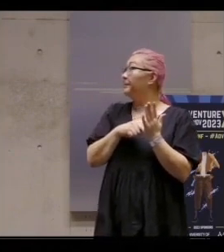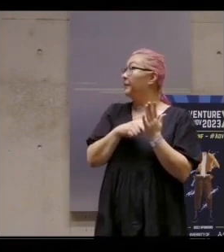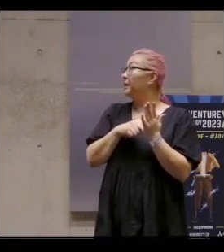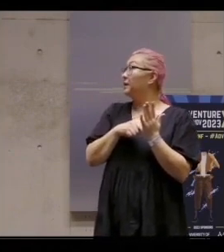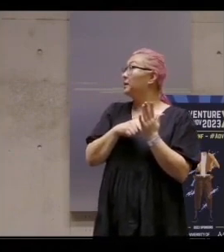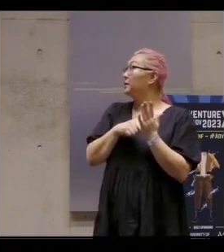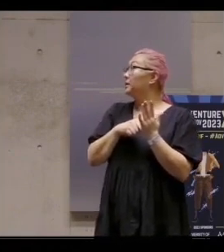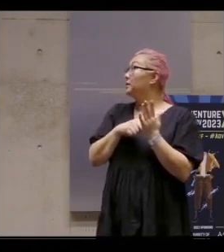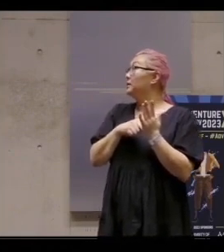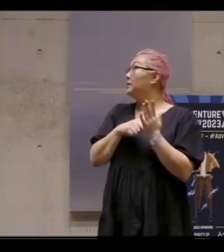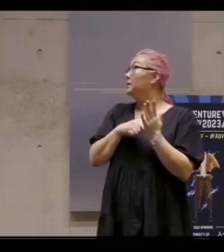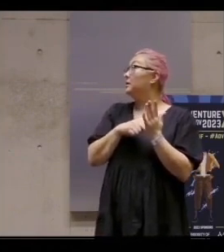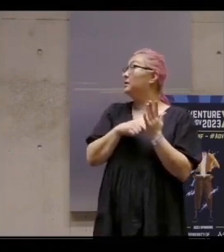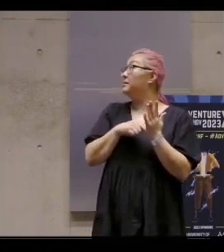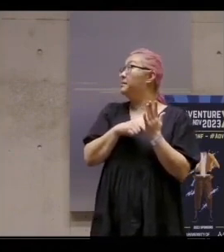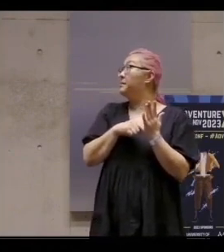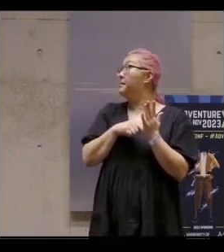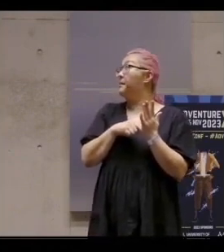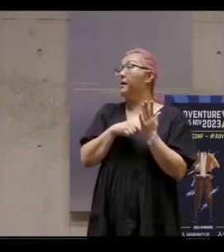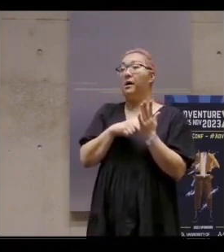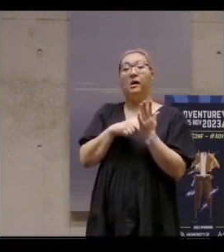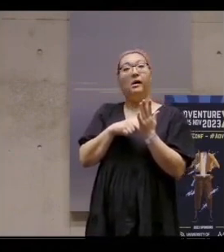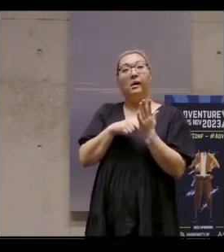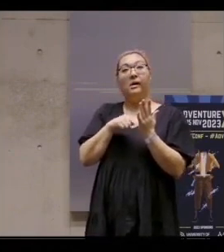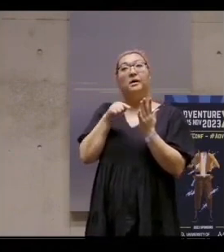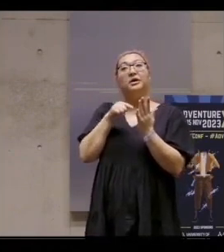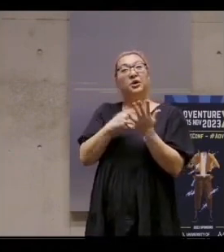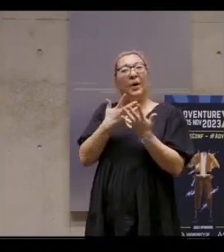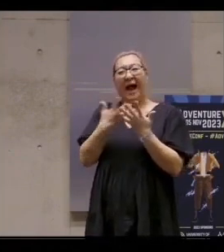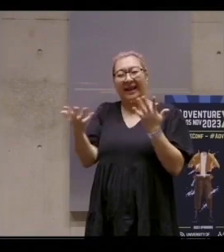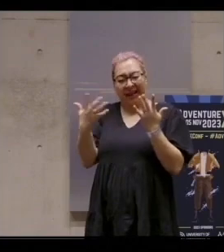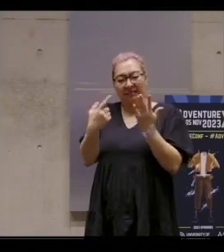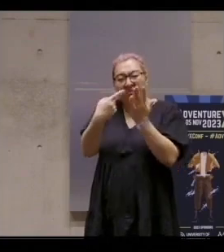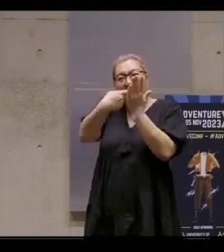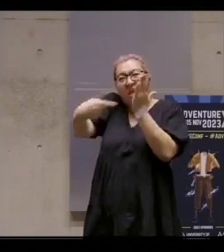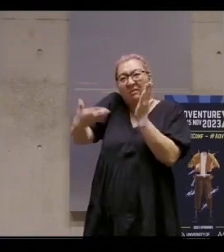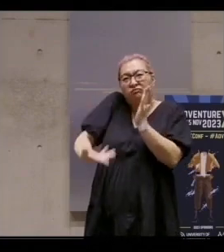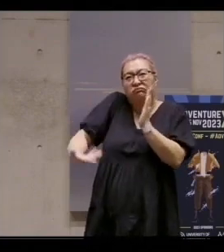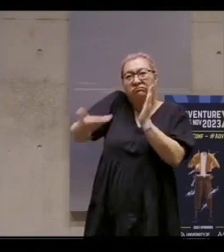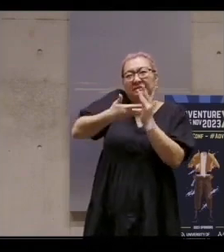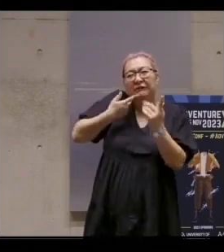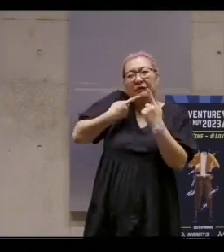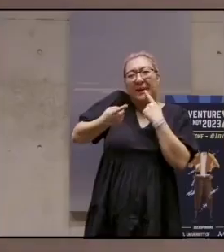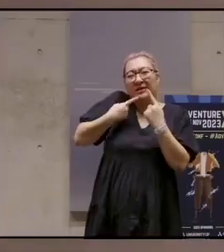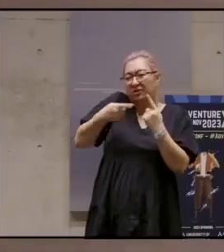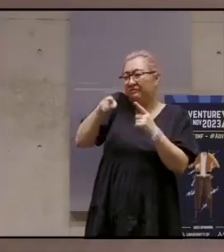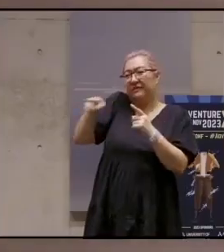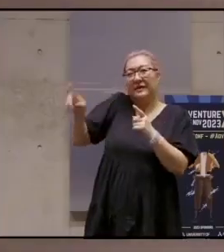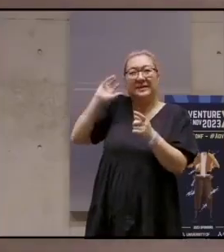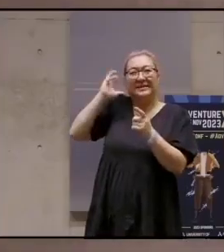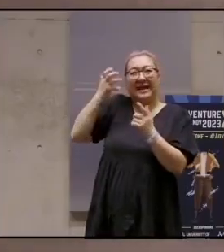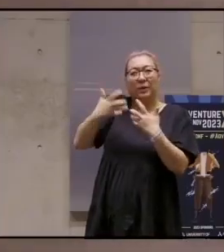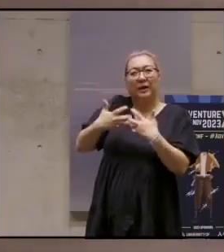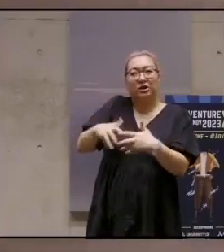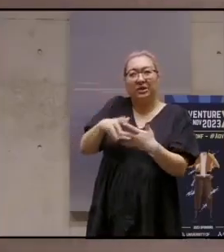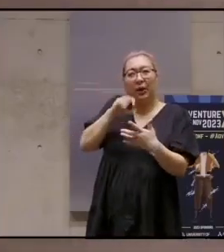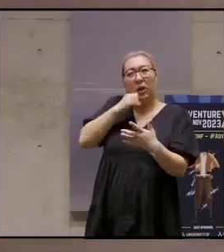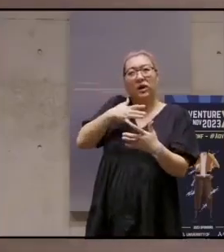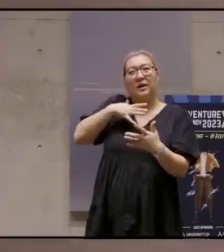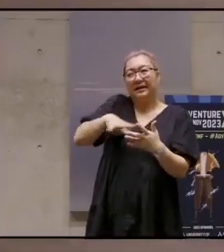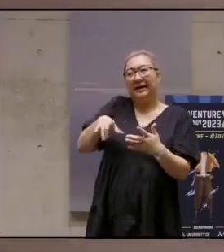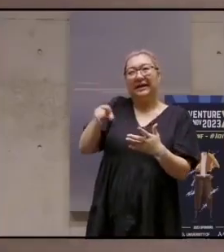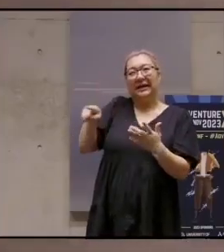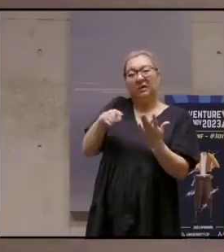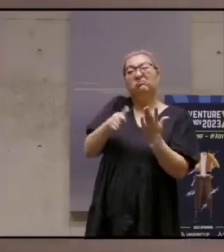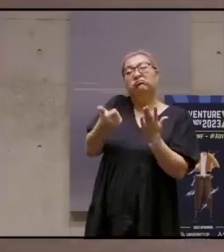barks, especially for like the sound engineer's needs. So industry standard is still a spreadsheet and usually Excel.